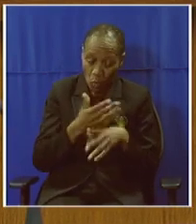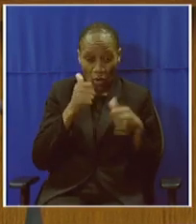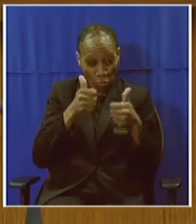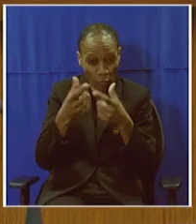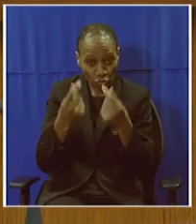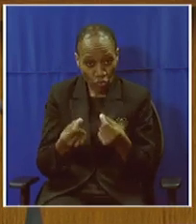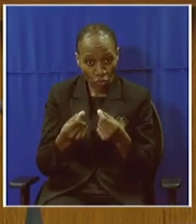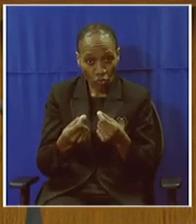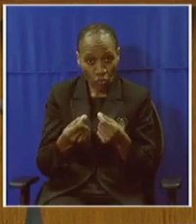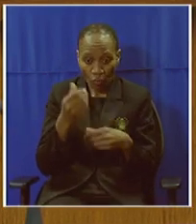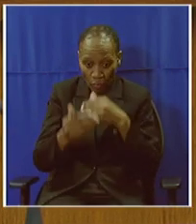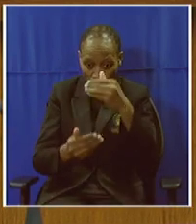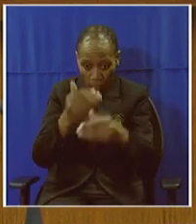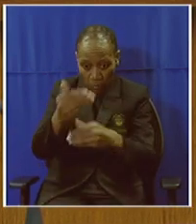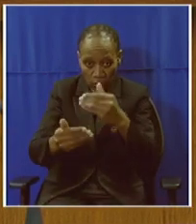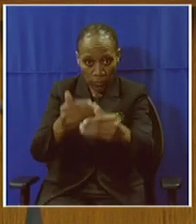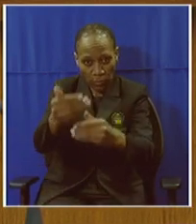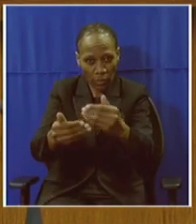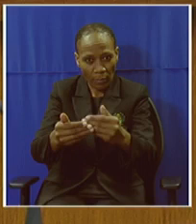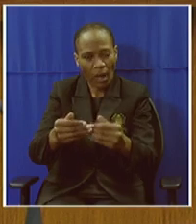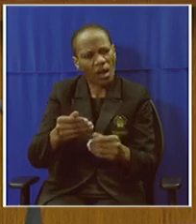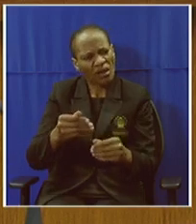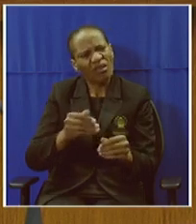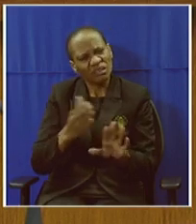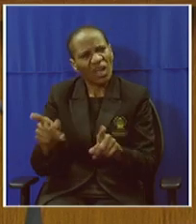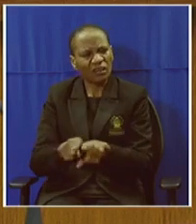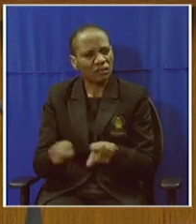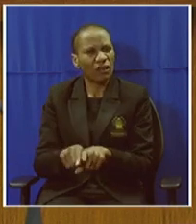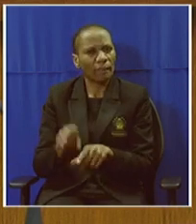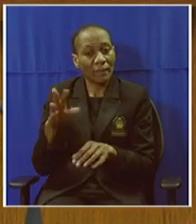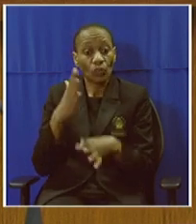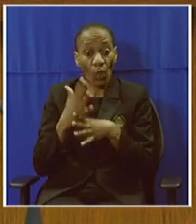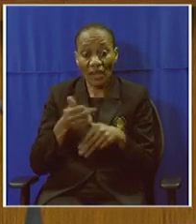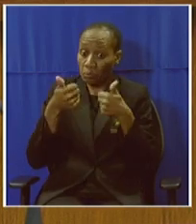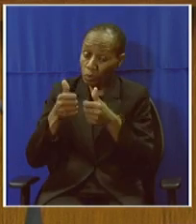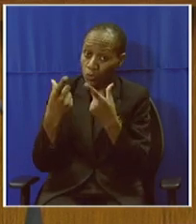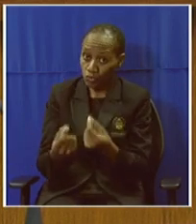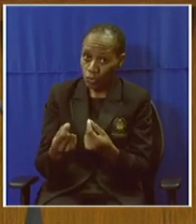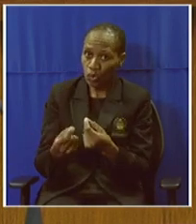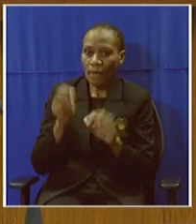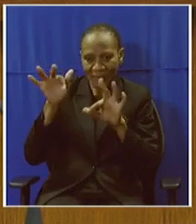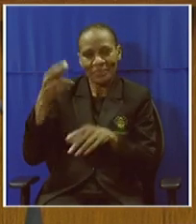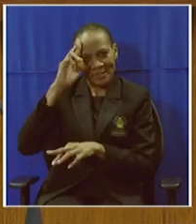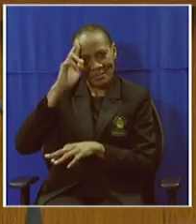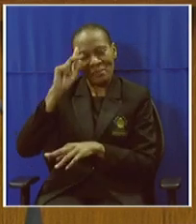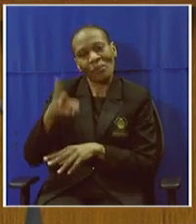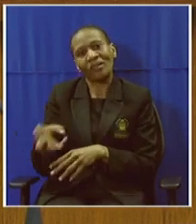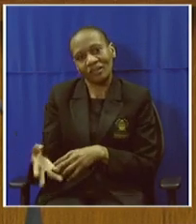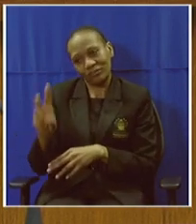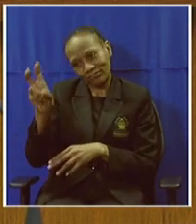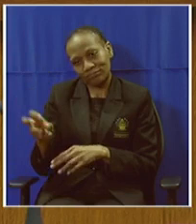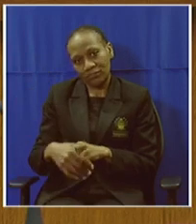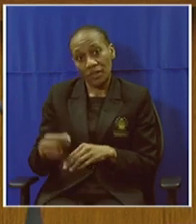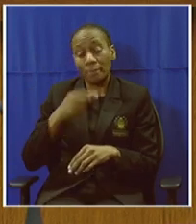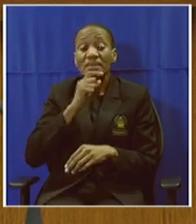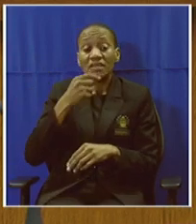and the good is often entered with their bones, unquote. So we are going to remember her. It's not that we are going to remember